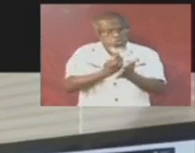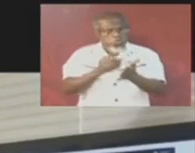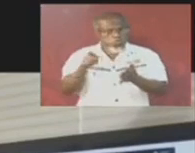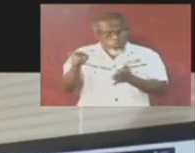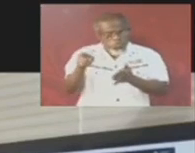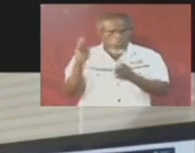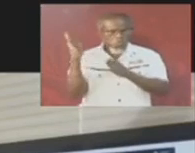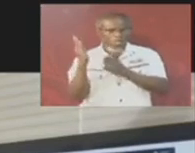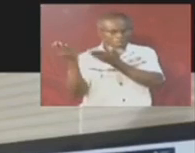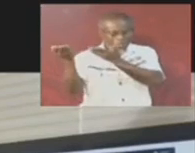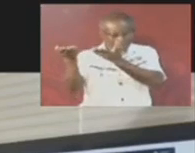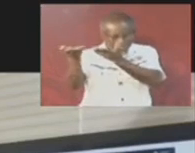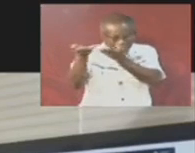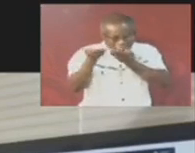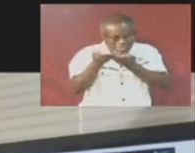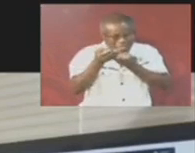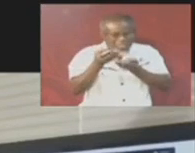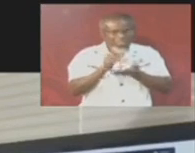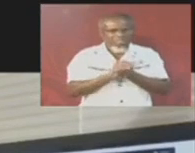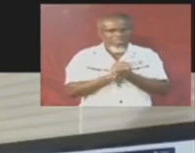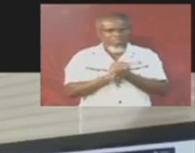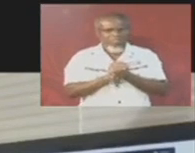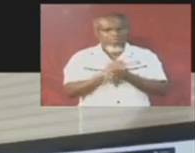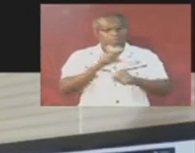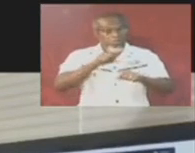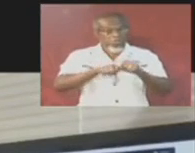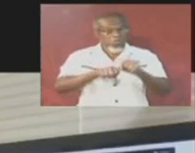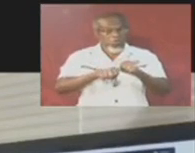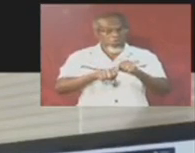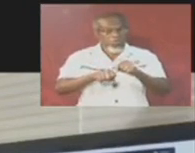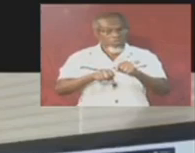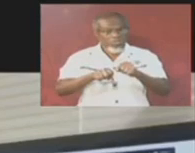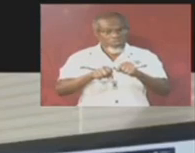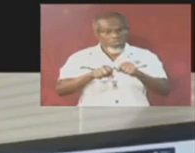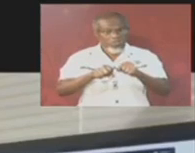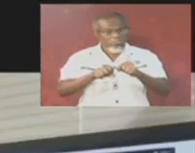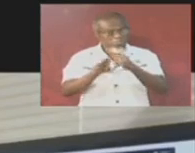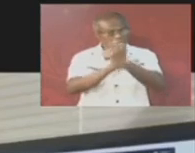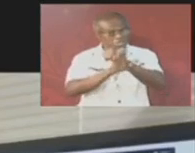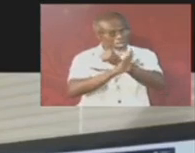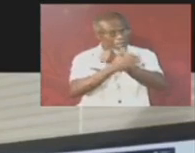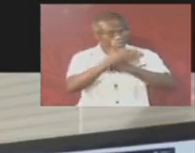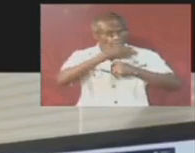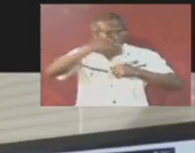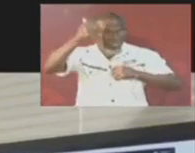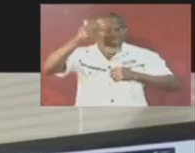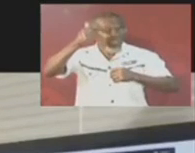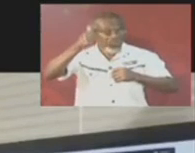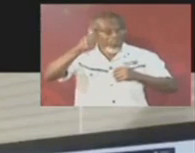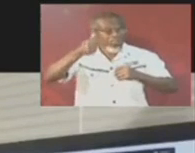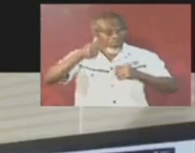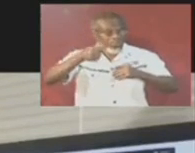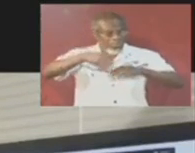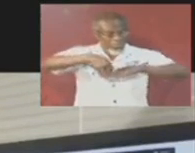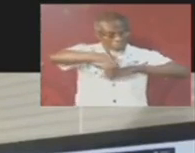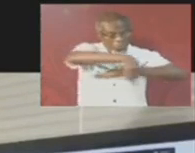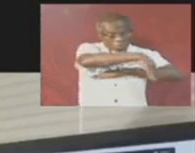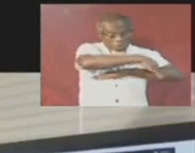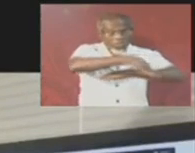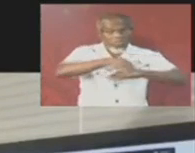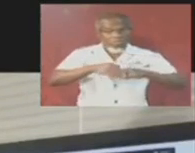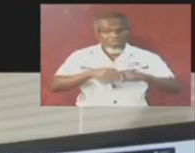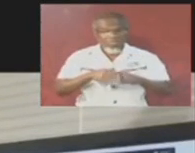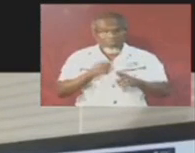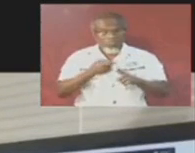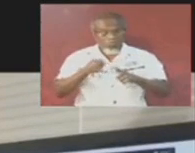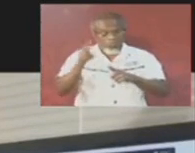would be able to bring to the table to avoid, you know, to shield us from possible, you know, importation of